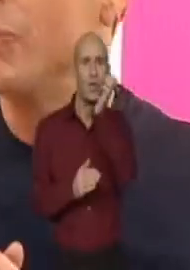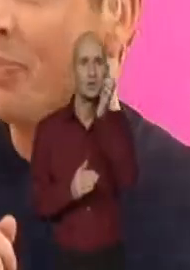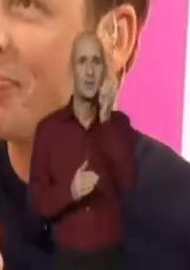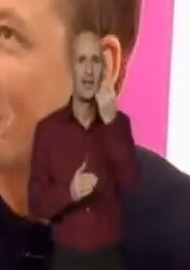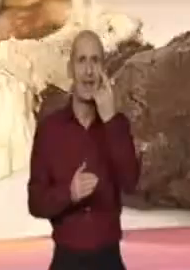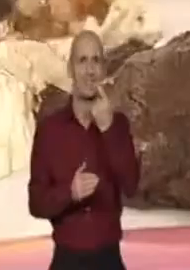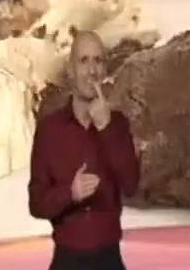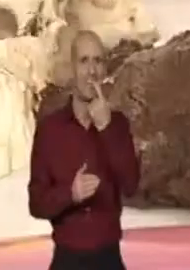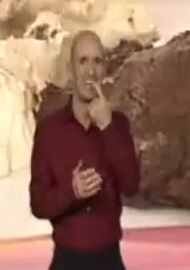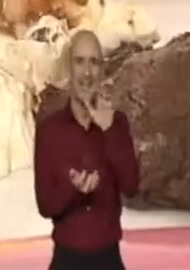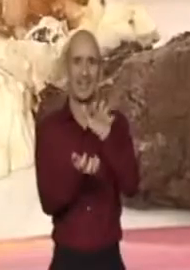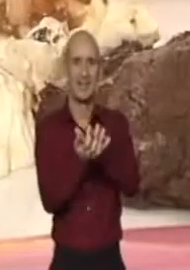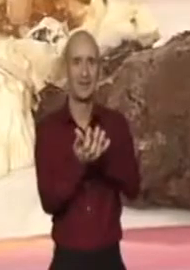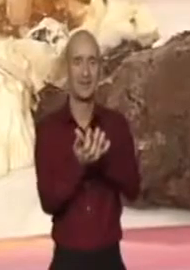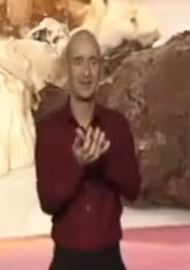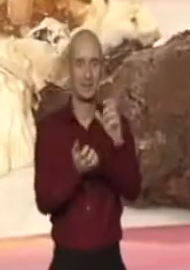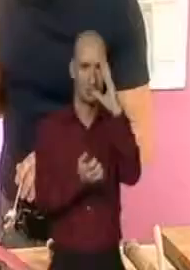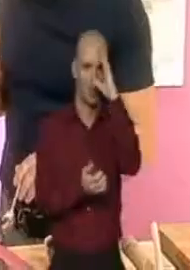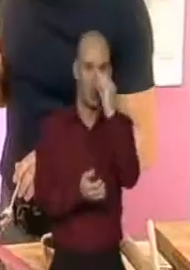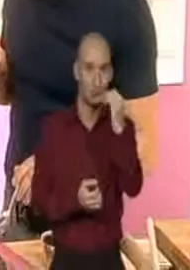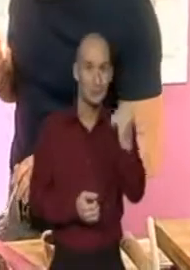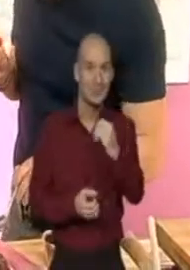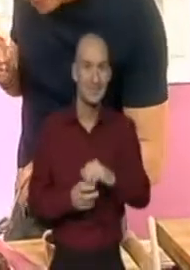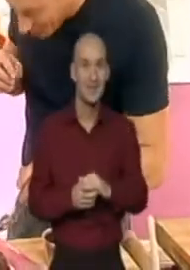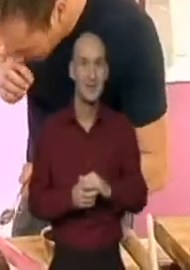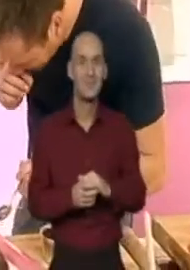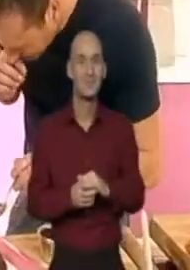do. You could have warned me. But, you know, the thing you're saying